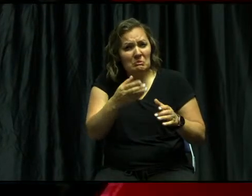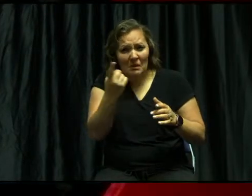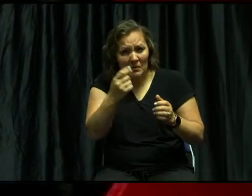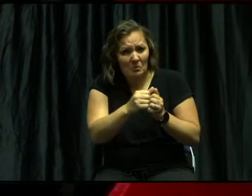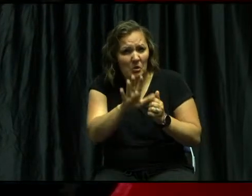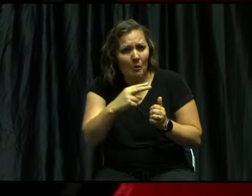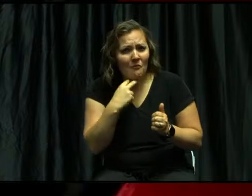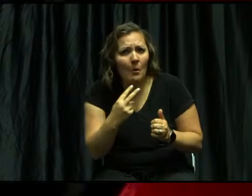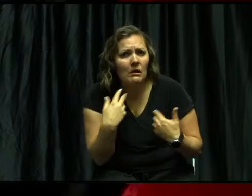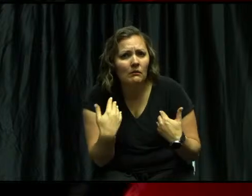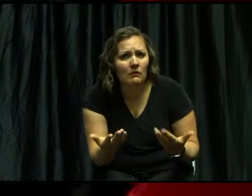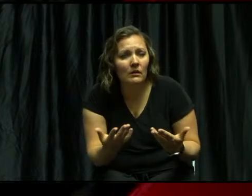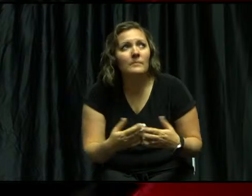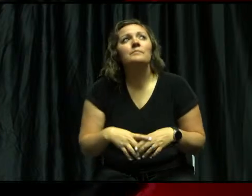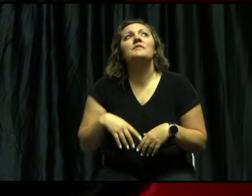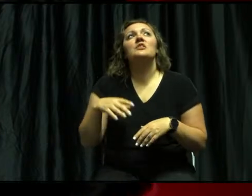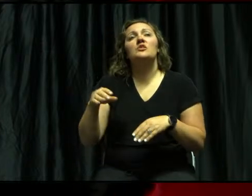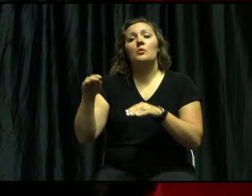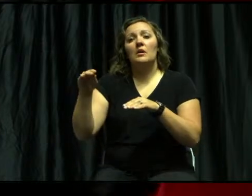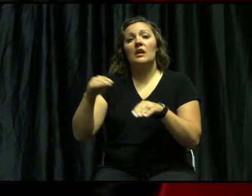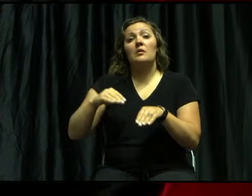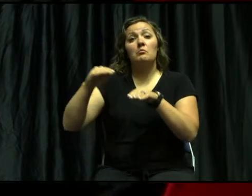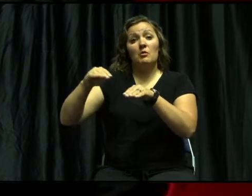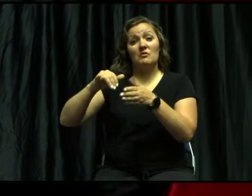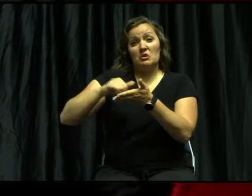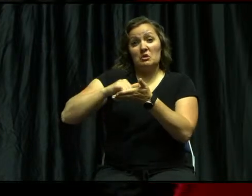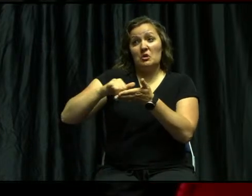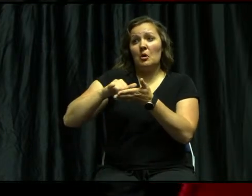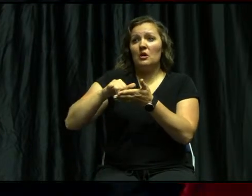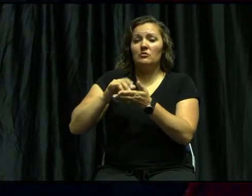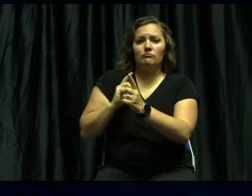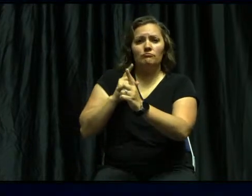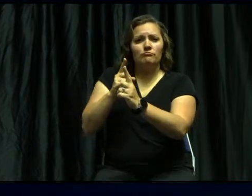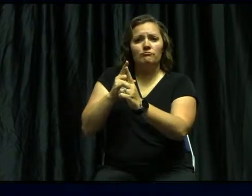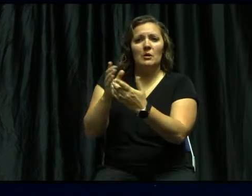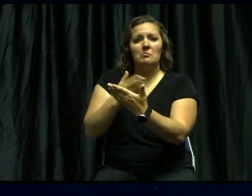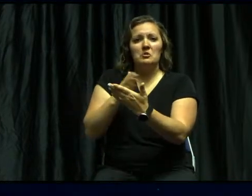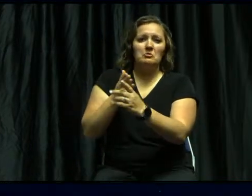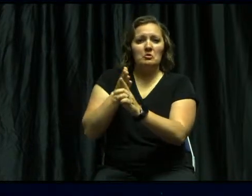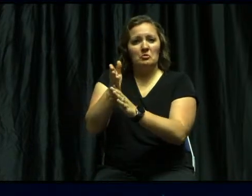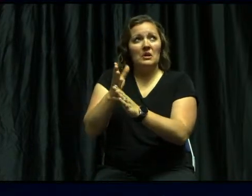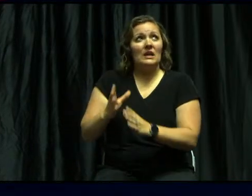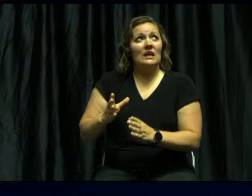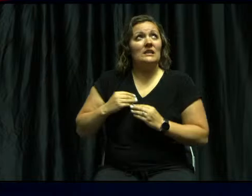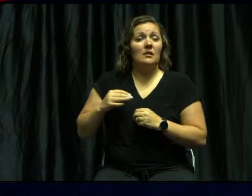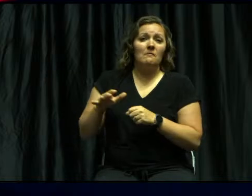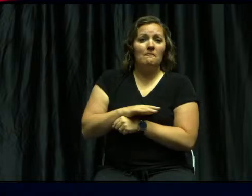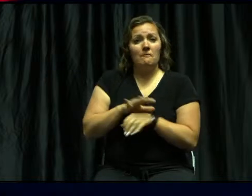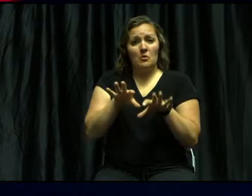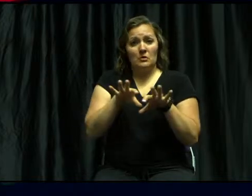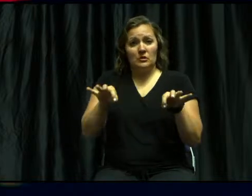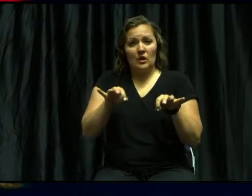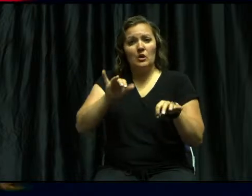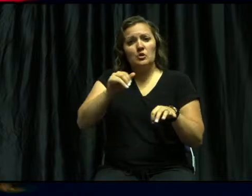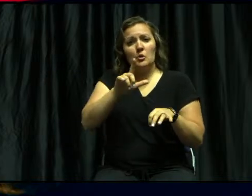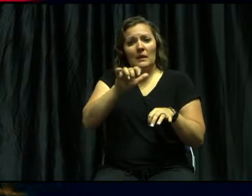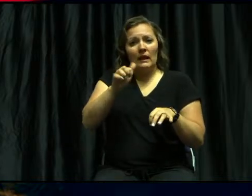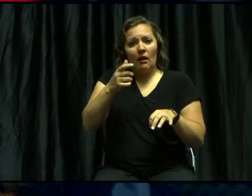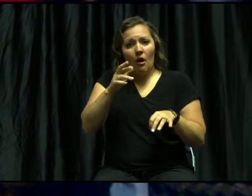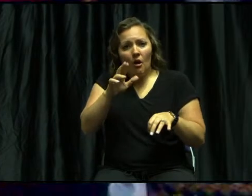voice? Mr. Papua moved to New York to pursue his musical career, where he was accepted on full scholarship at the Juilliard School of